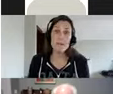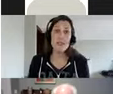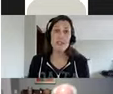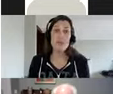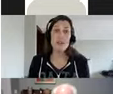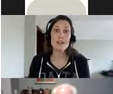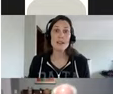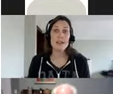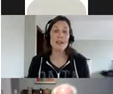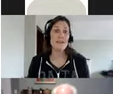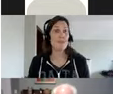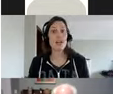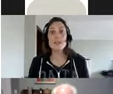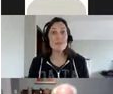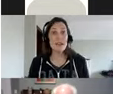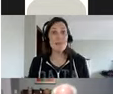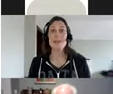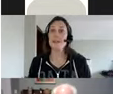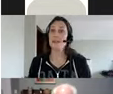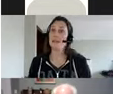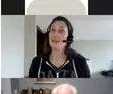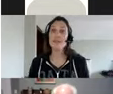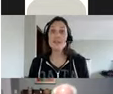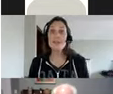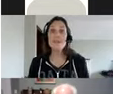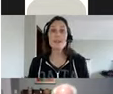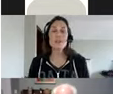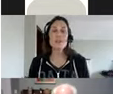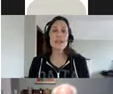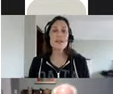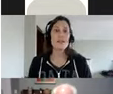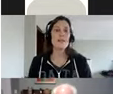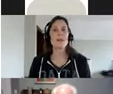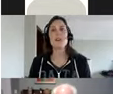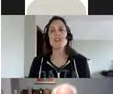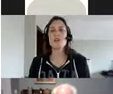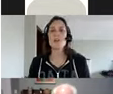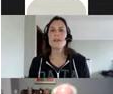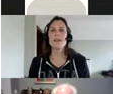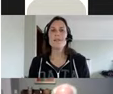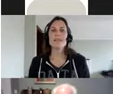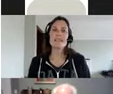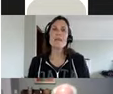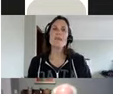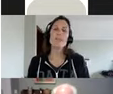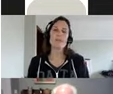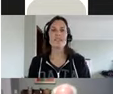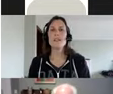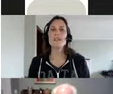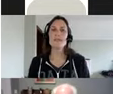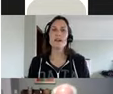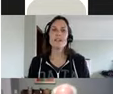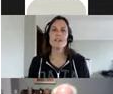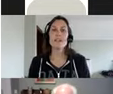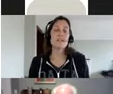heat maps as well. And people love heat maps and they love to do them at the global scale. But I want to show you the same problem just